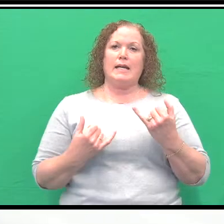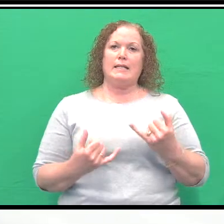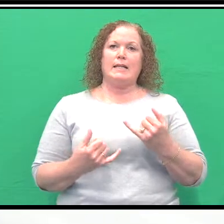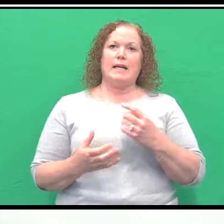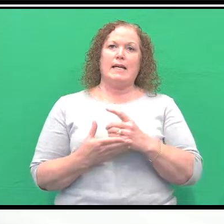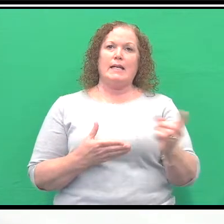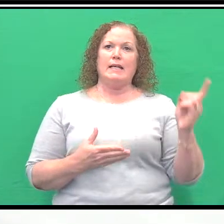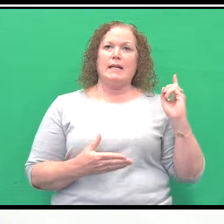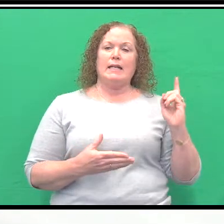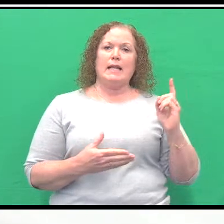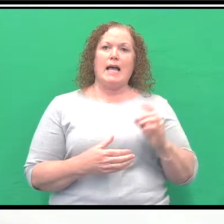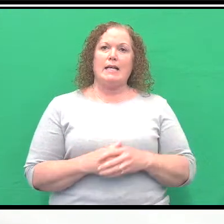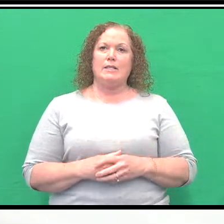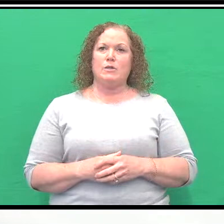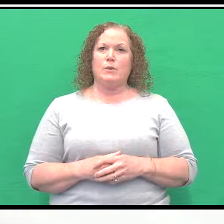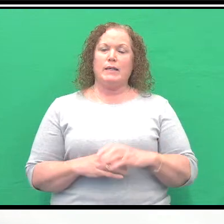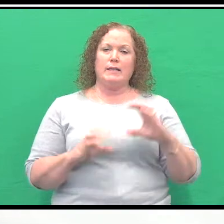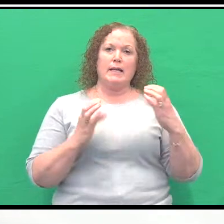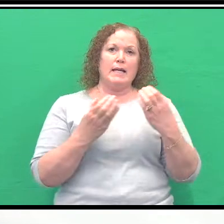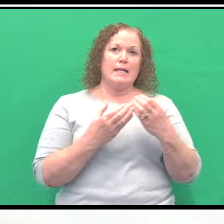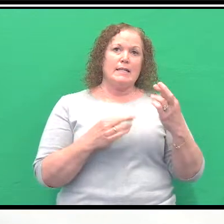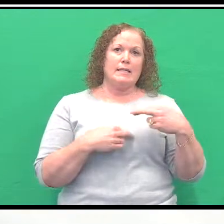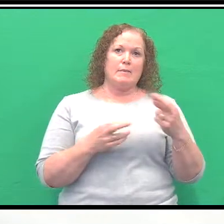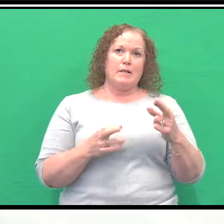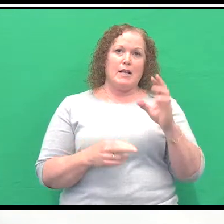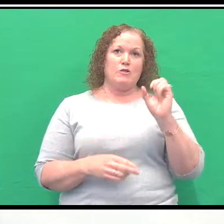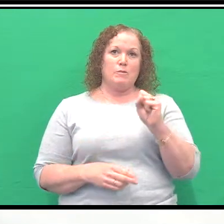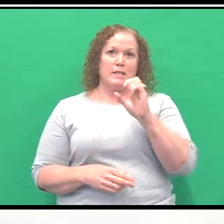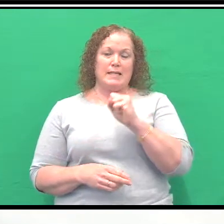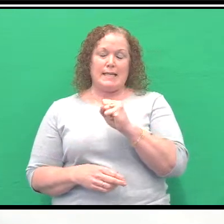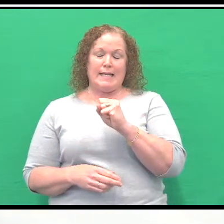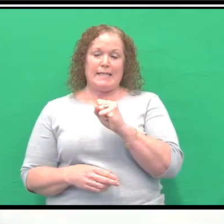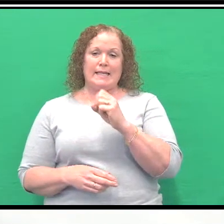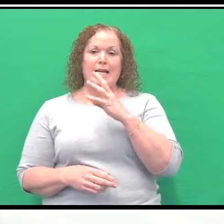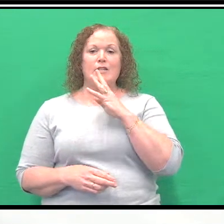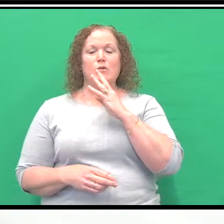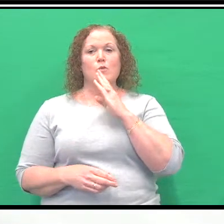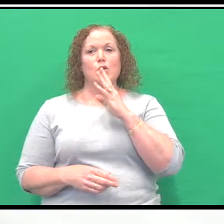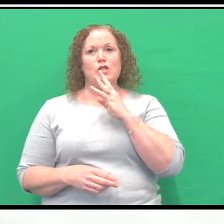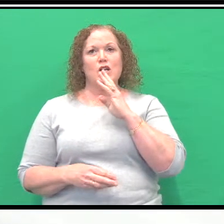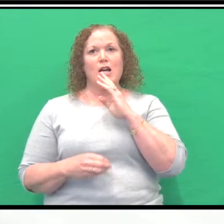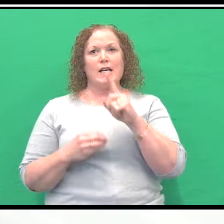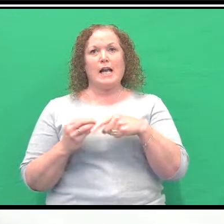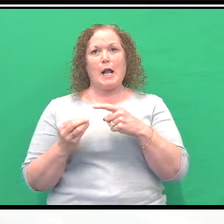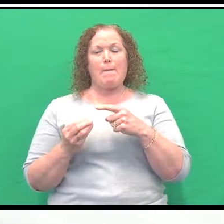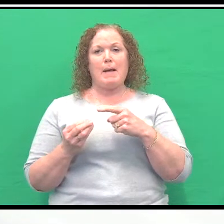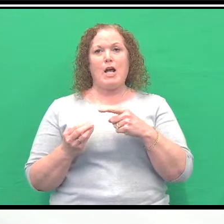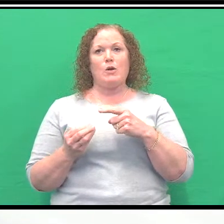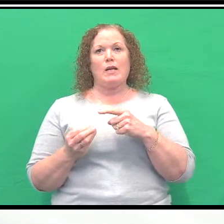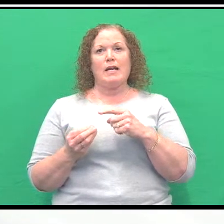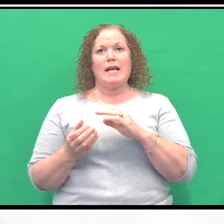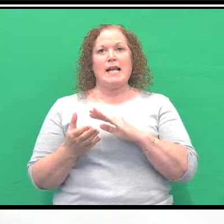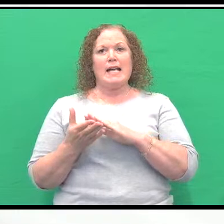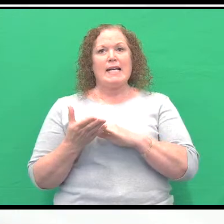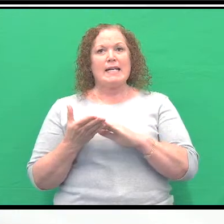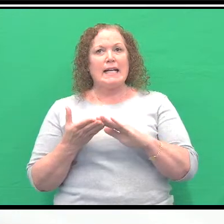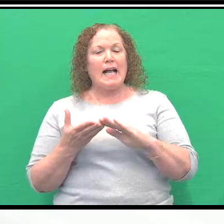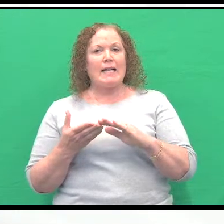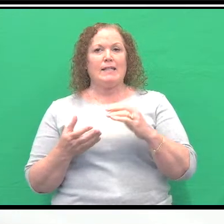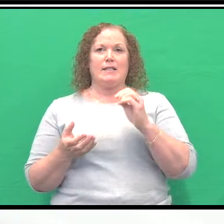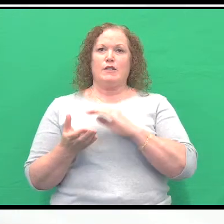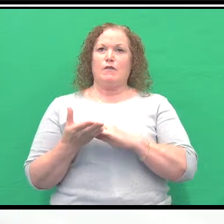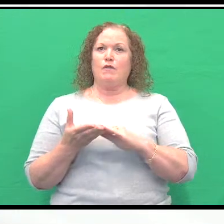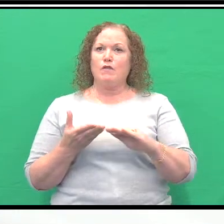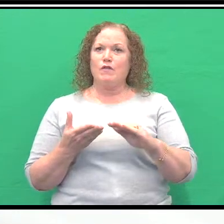some classrooms at Sunny Sands were talking about kindness and for Kindness Week, and so they wrote letters to